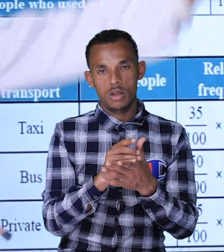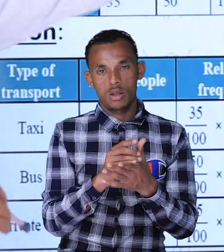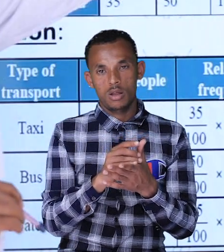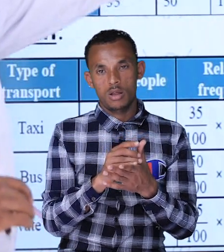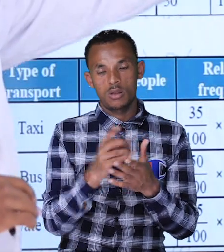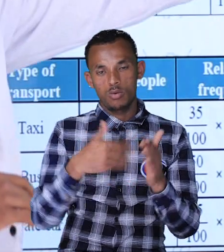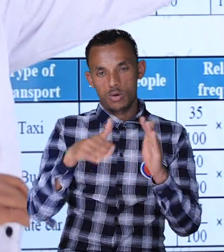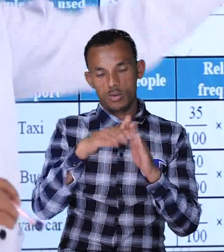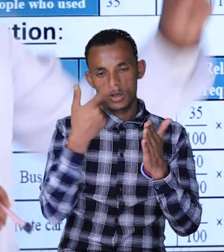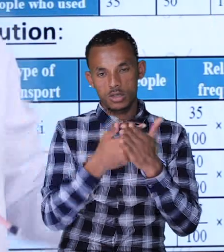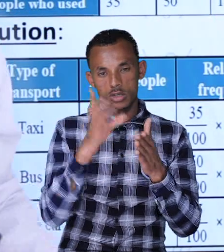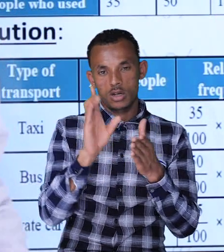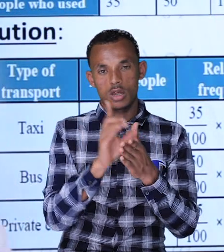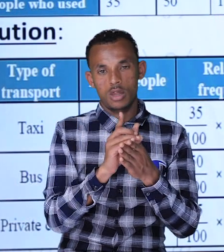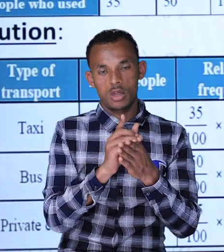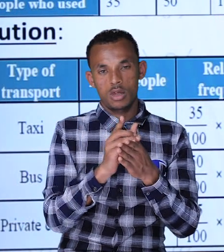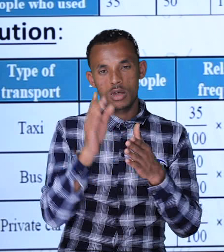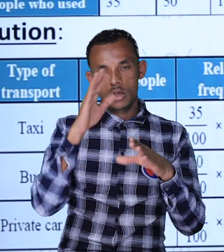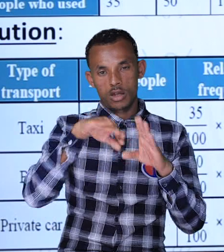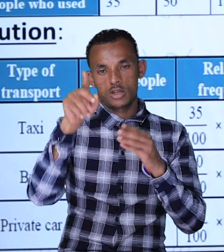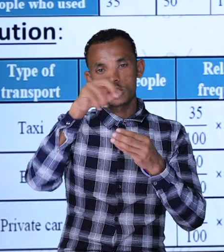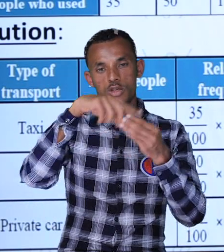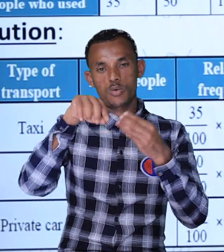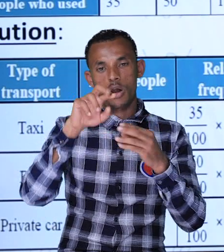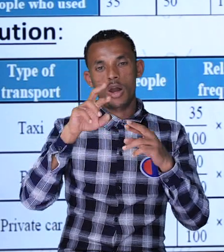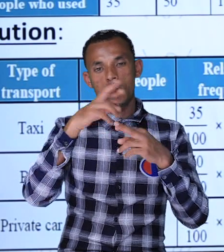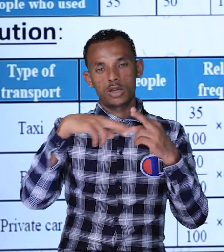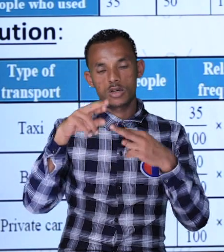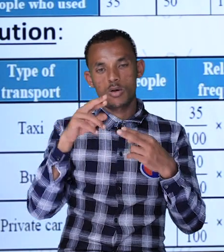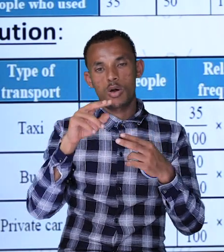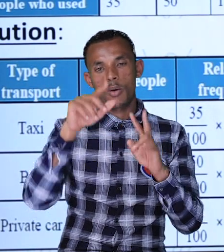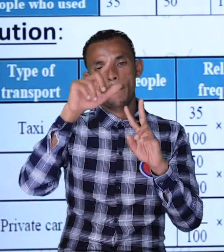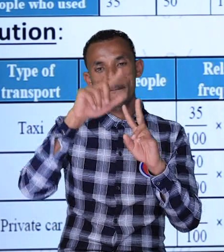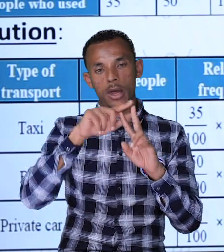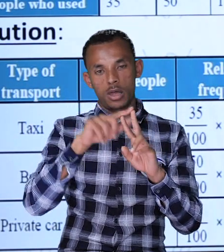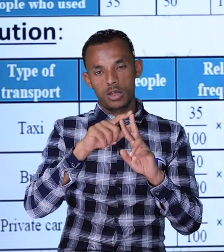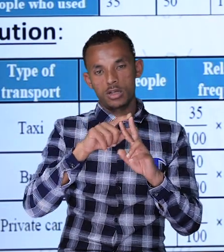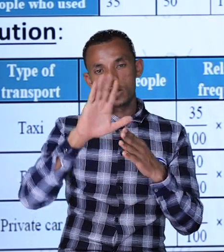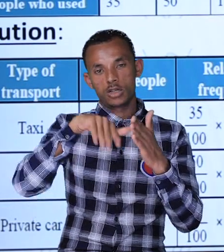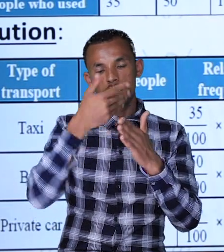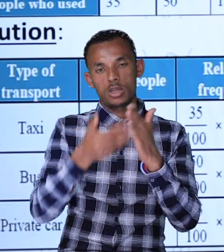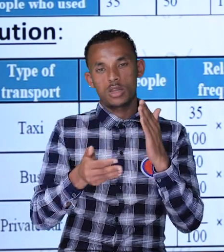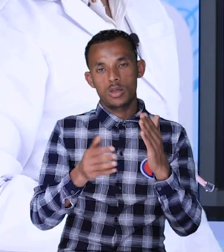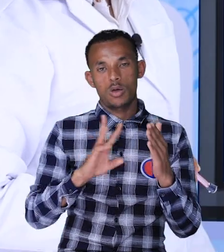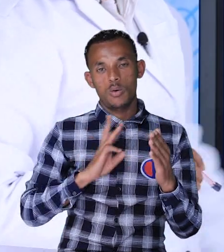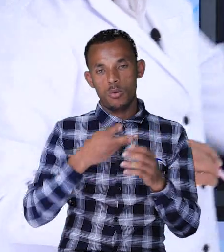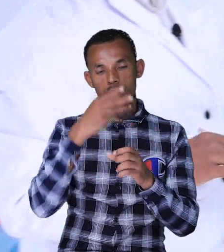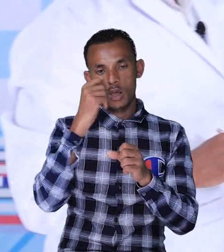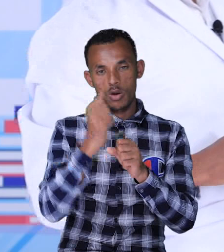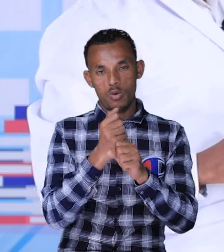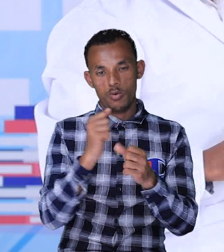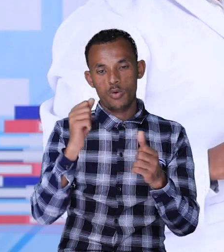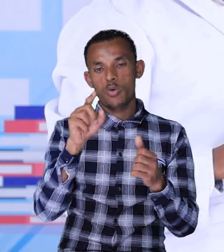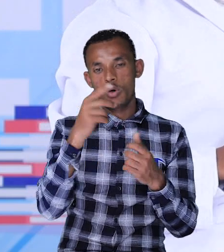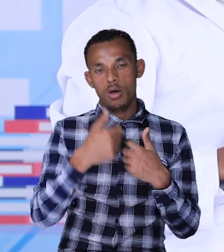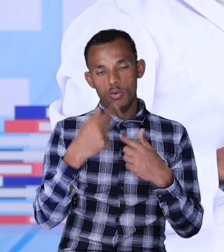To represent these three data in circular region or into a pie chart, what you do first is you